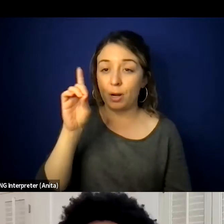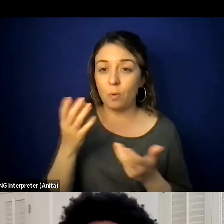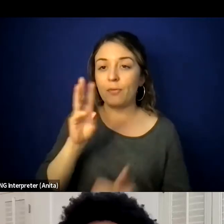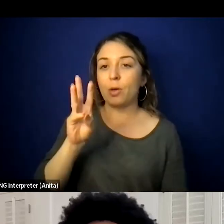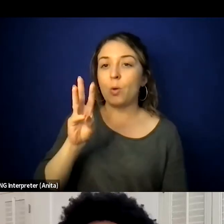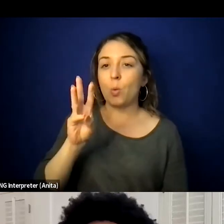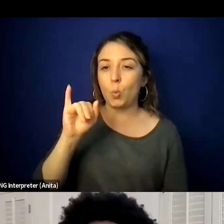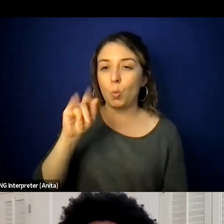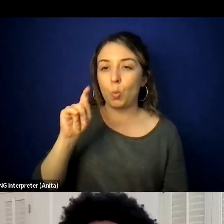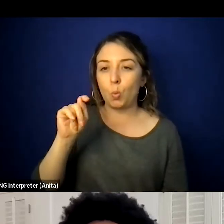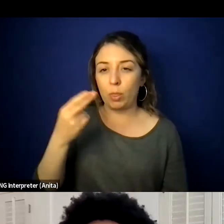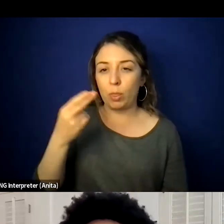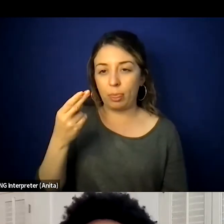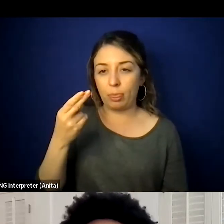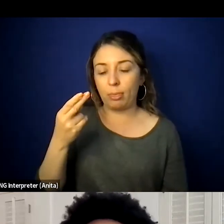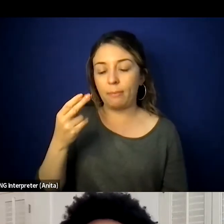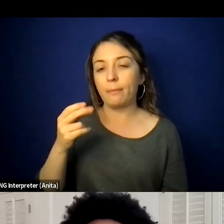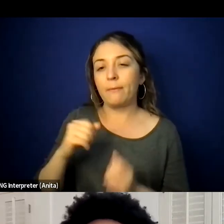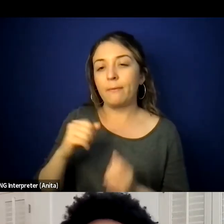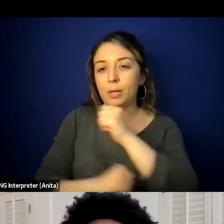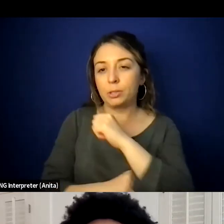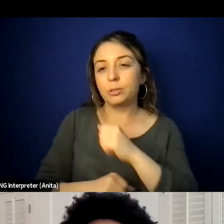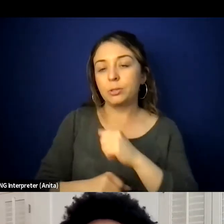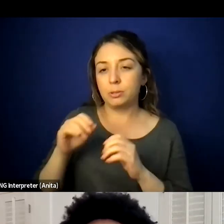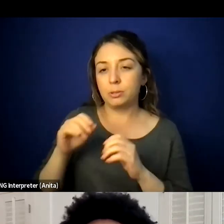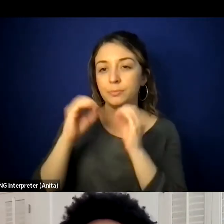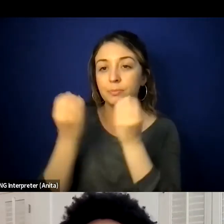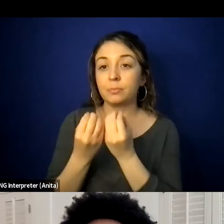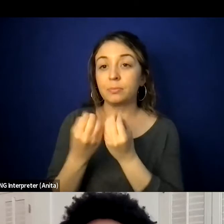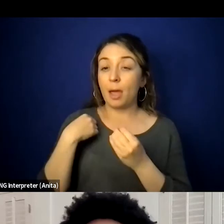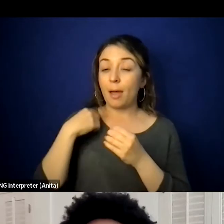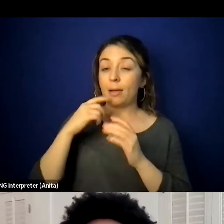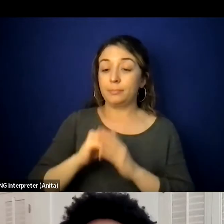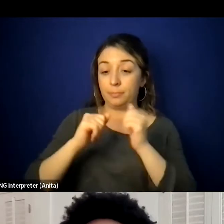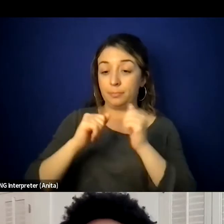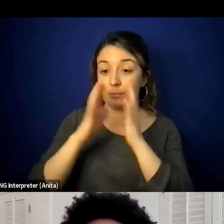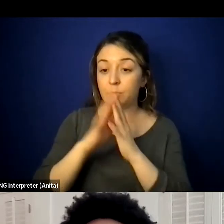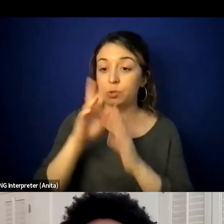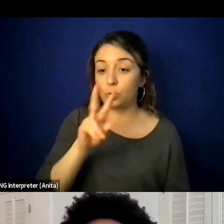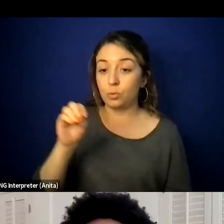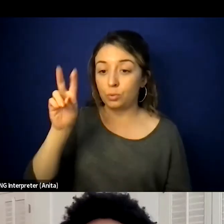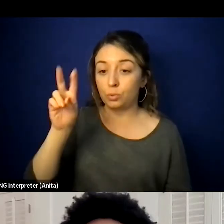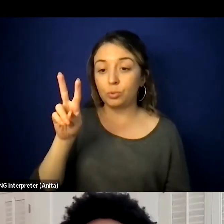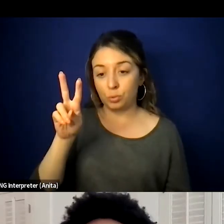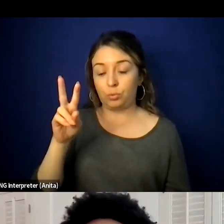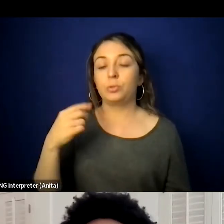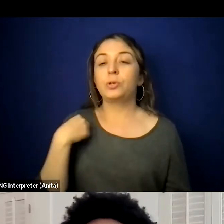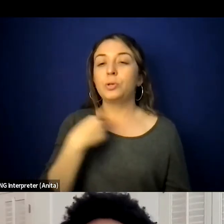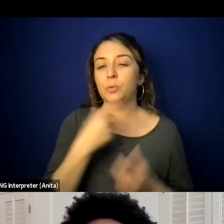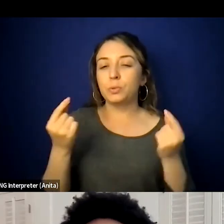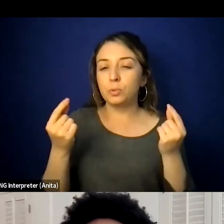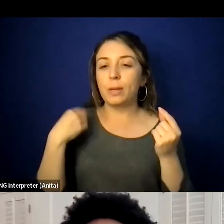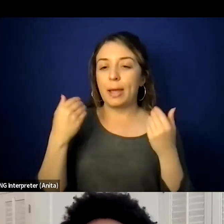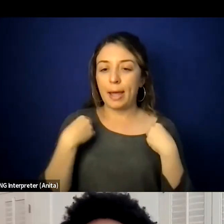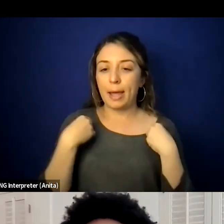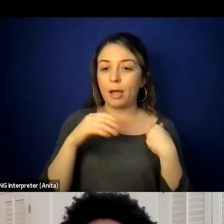Foundation. The WITH Foundation was established in 2002, and we are a foundation that promotes comprehensive healthcare